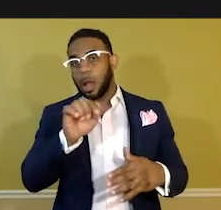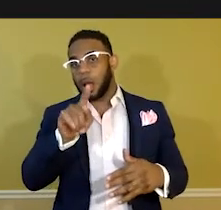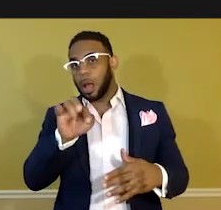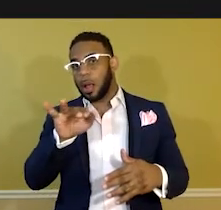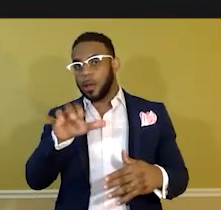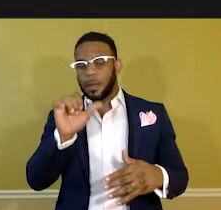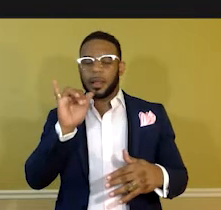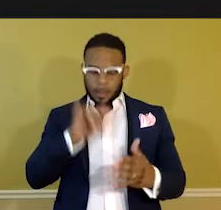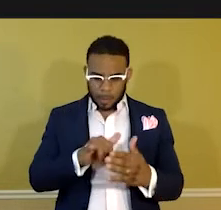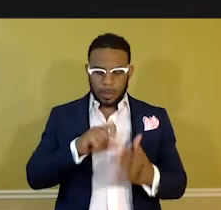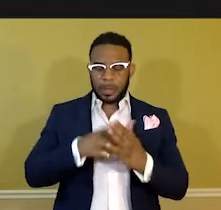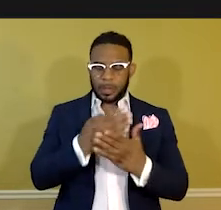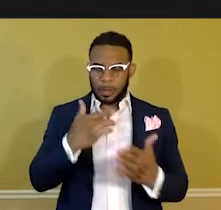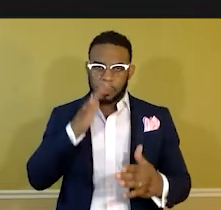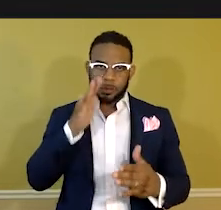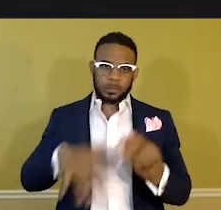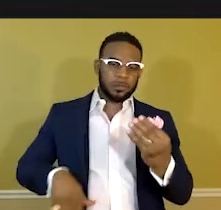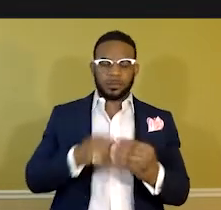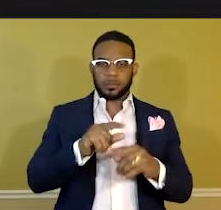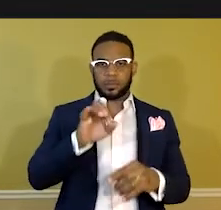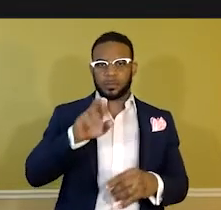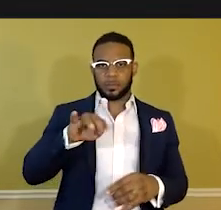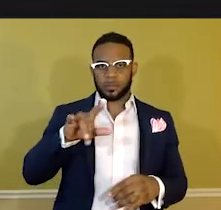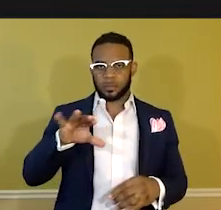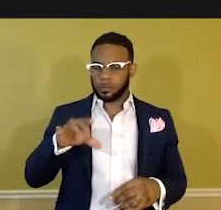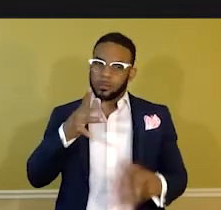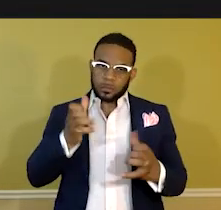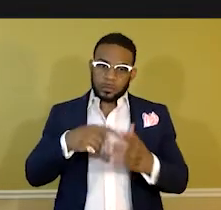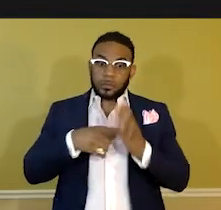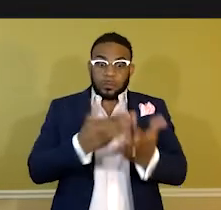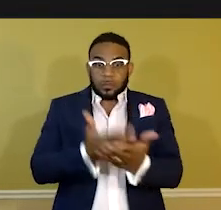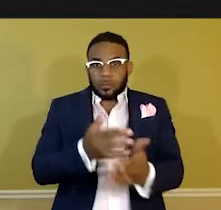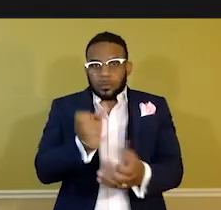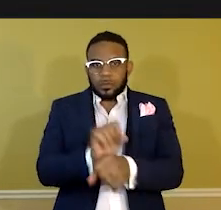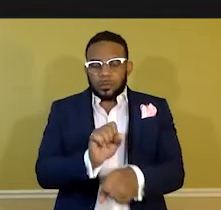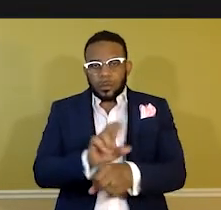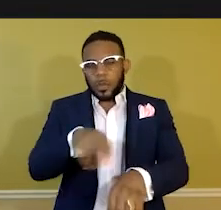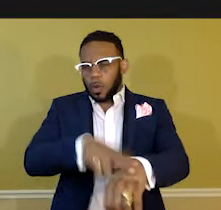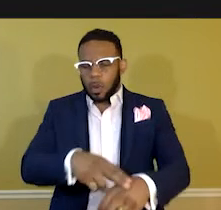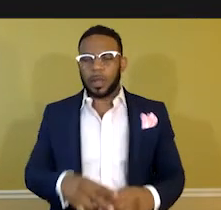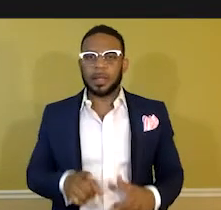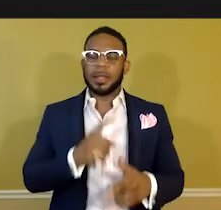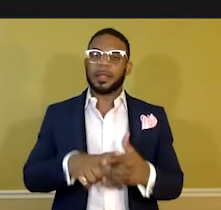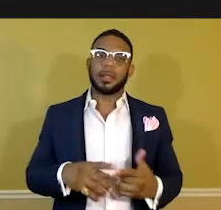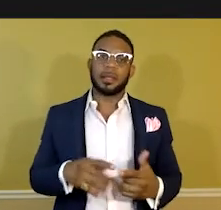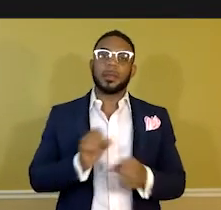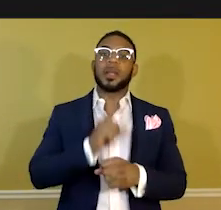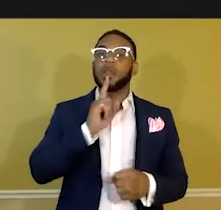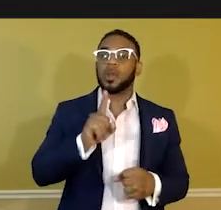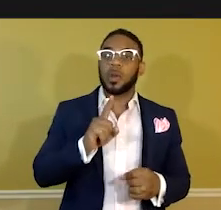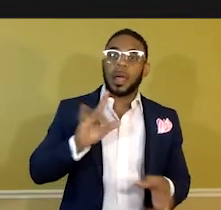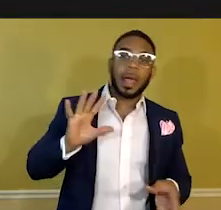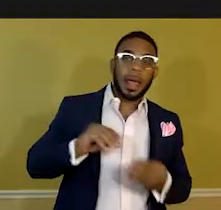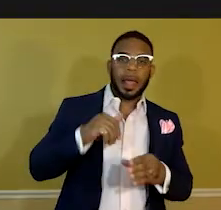And those are the, going to be the key things that you're going to add to your portfolio. So you want to show your work, um, and then make sure that you're